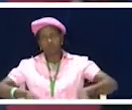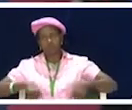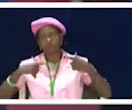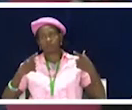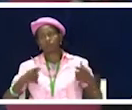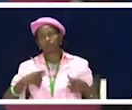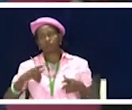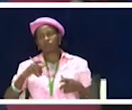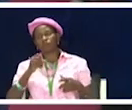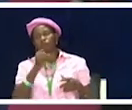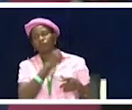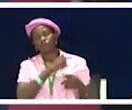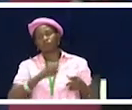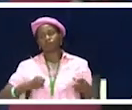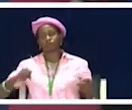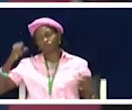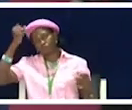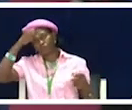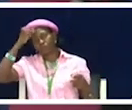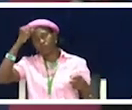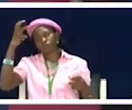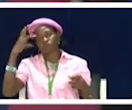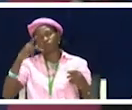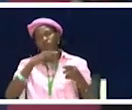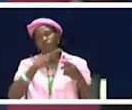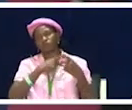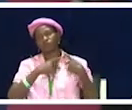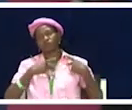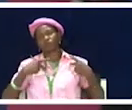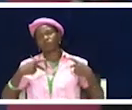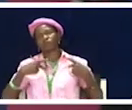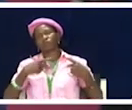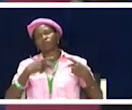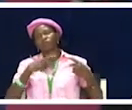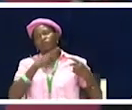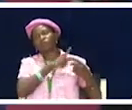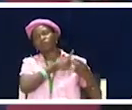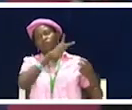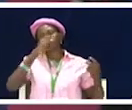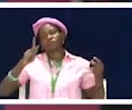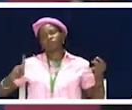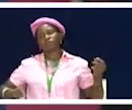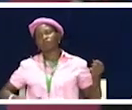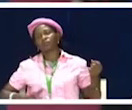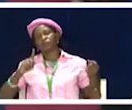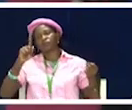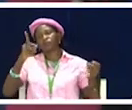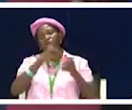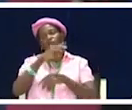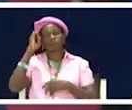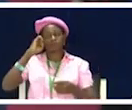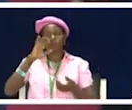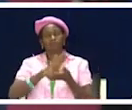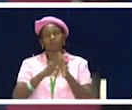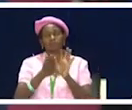Solomon was a prince. One day, he will be king.